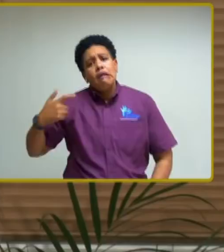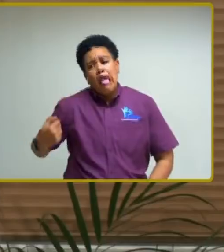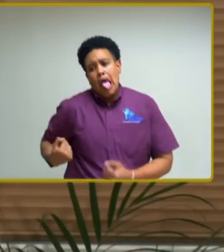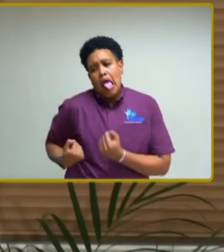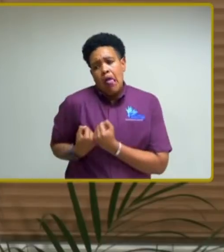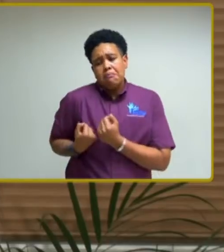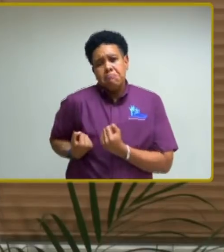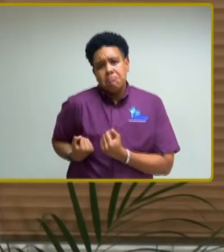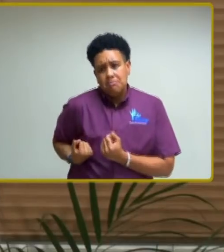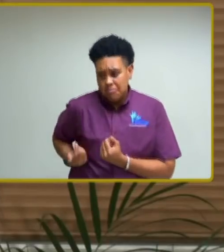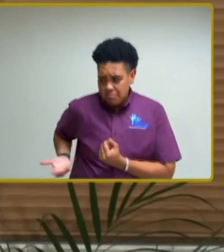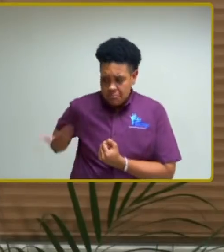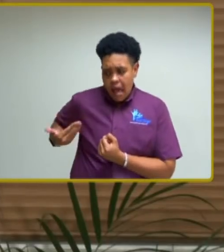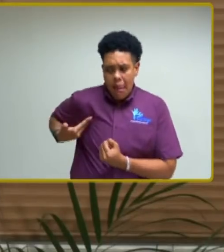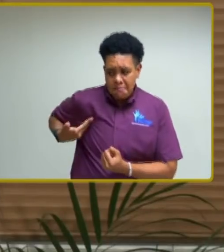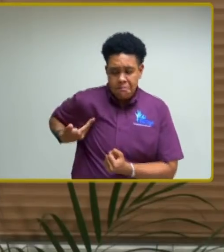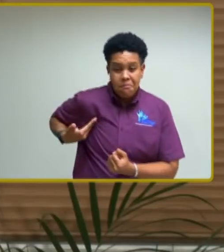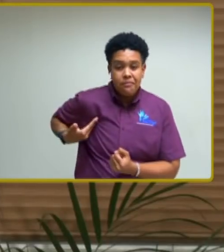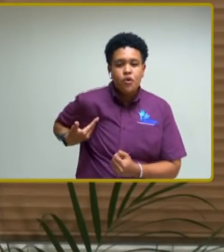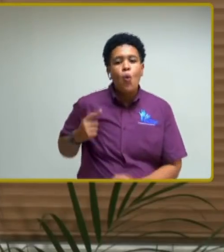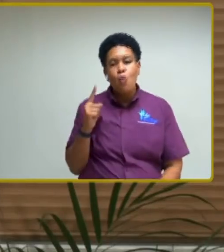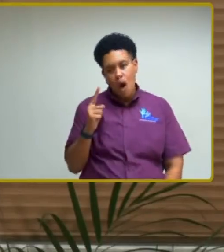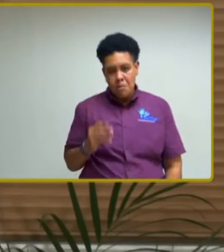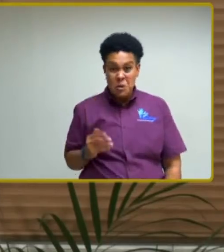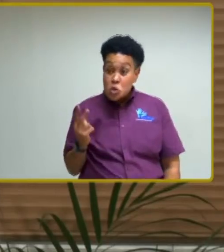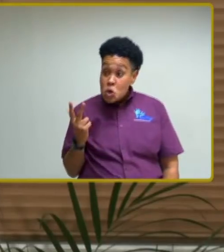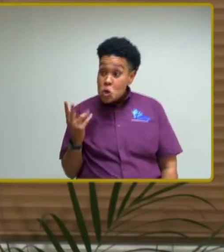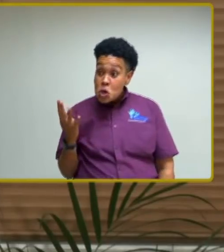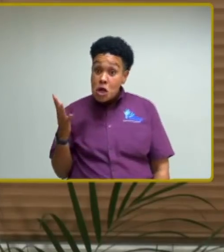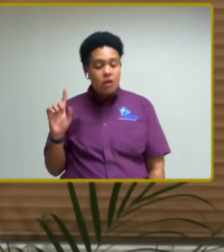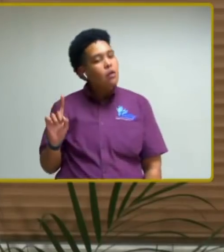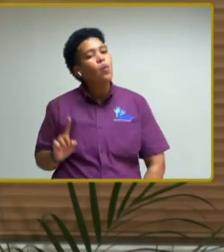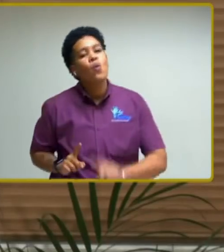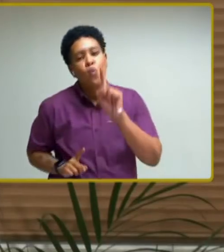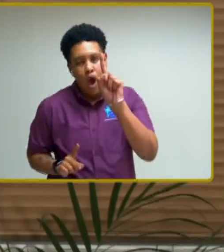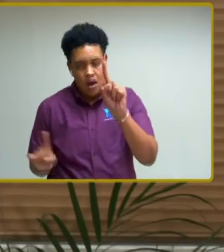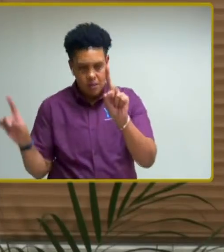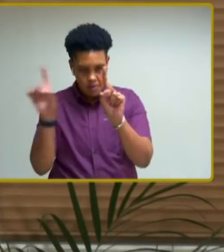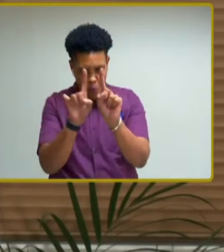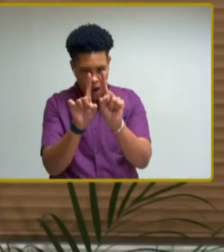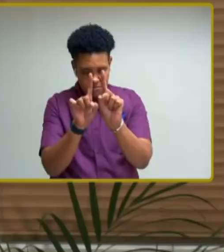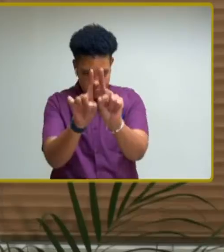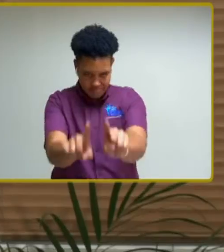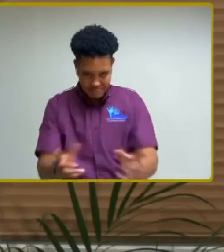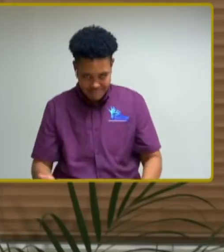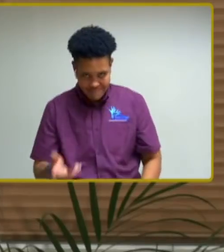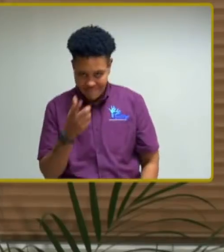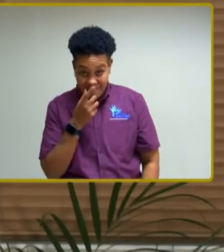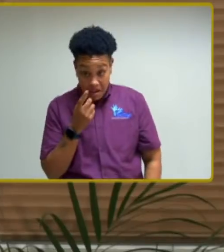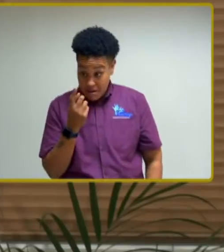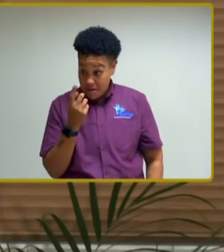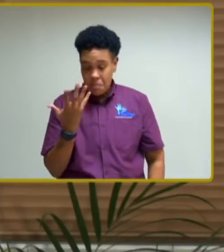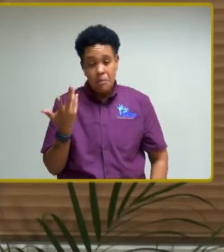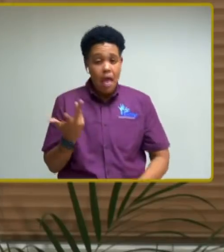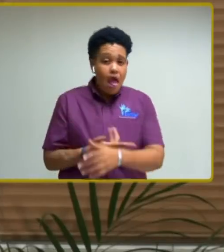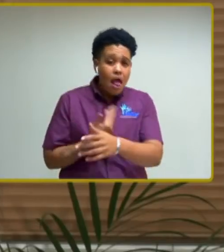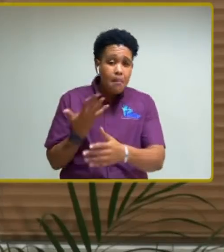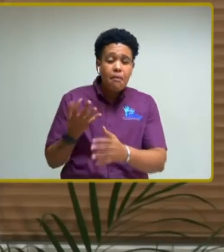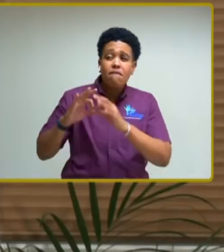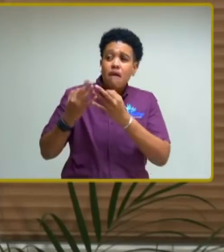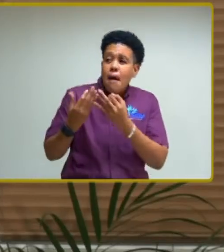support of one form or another. And so whether it is a family member, a hired help,